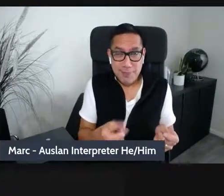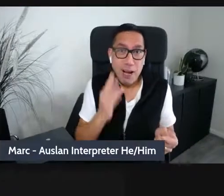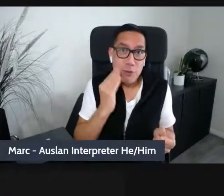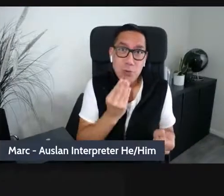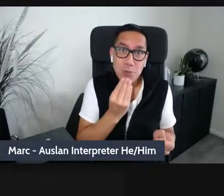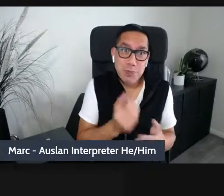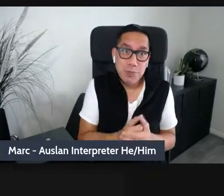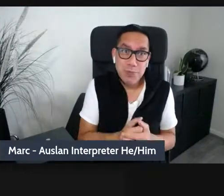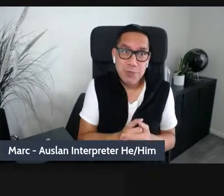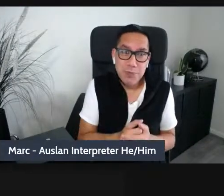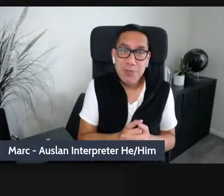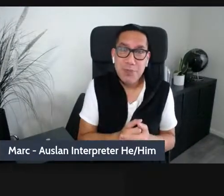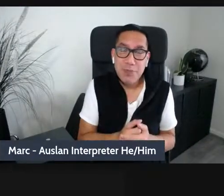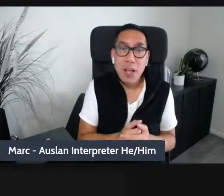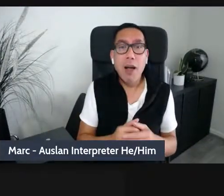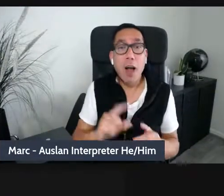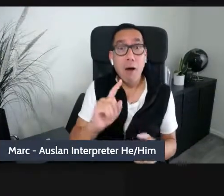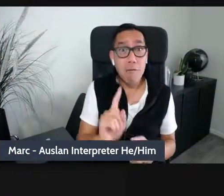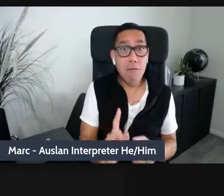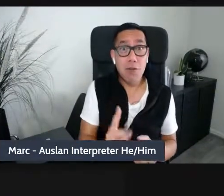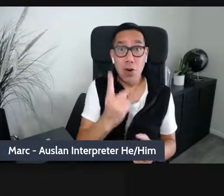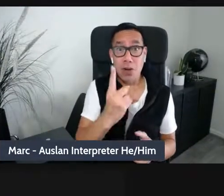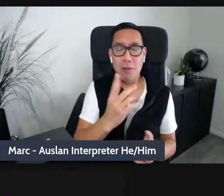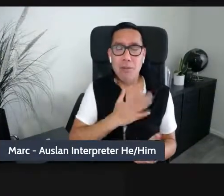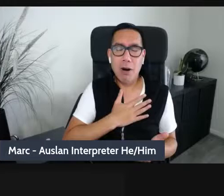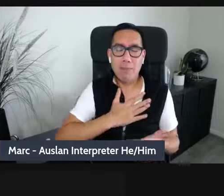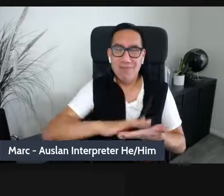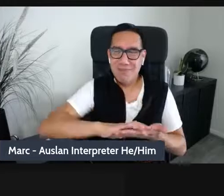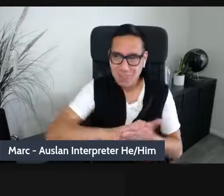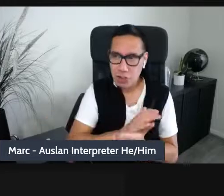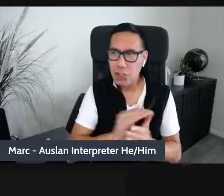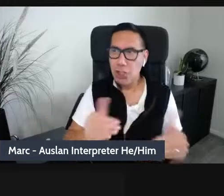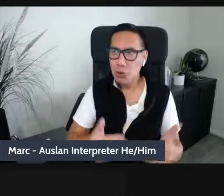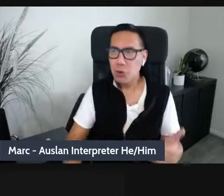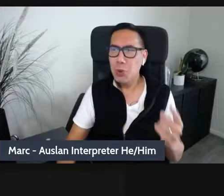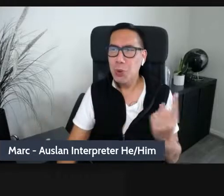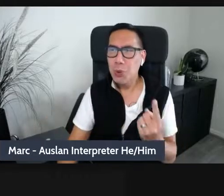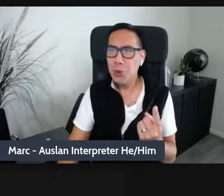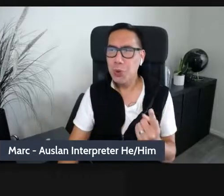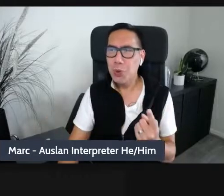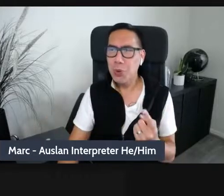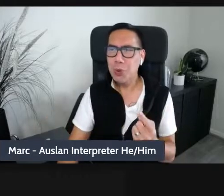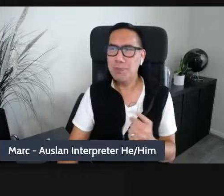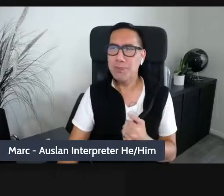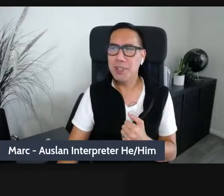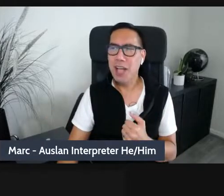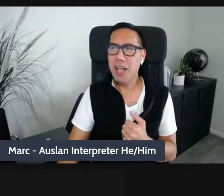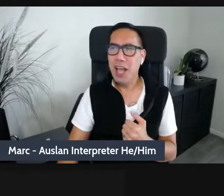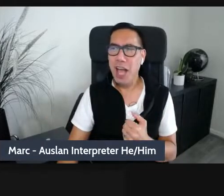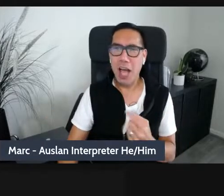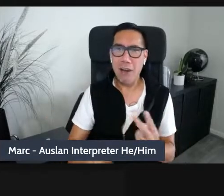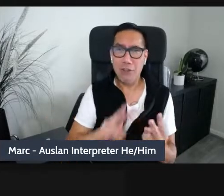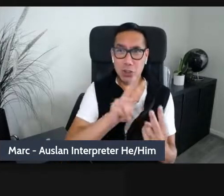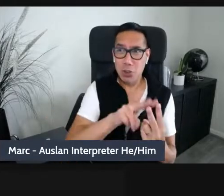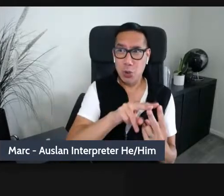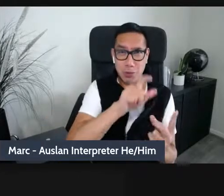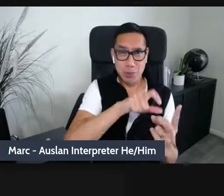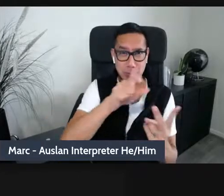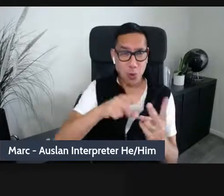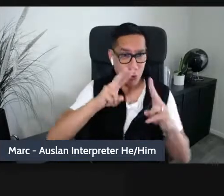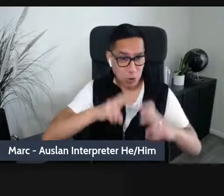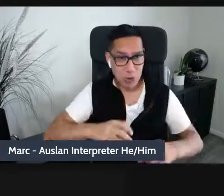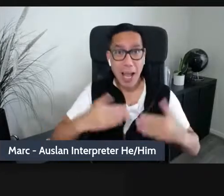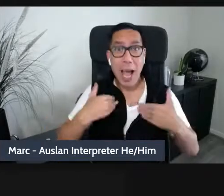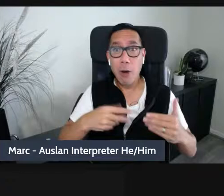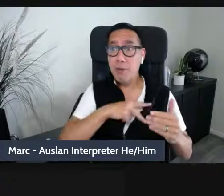yeah, firstly, it's my absolute pleasure to introduce you to two researchers who are health professionals.